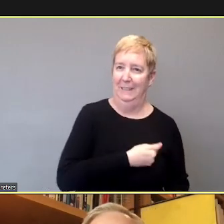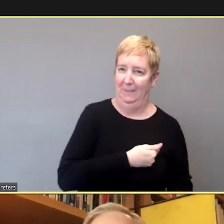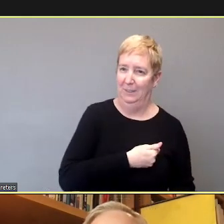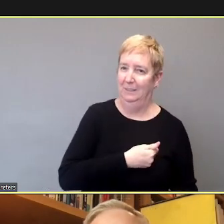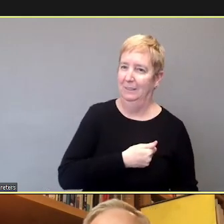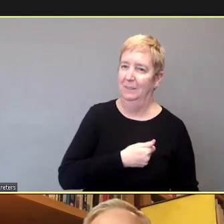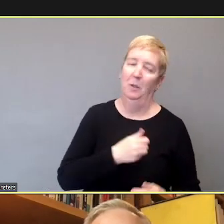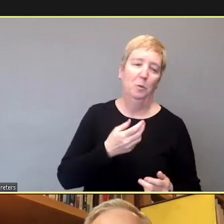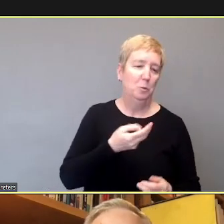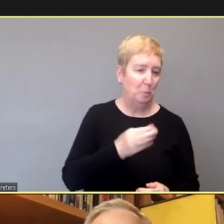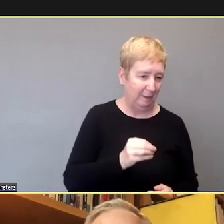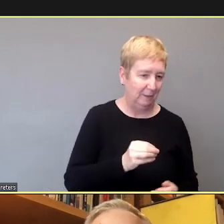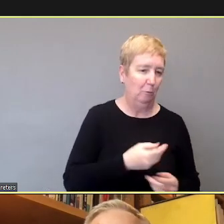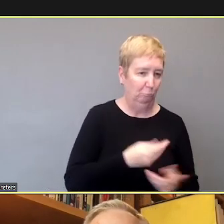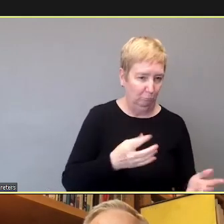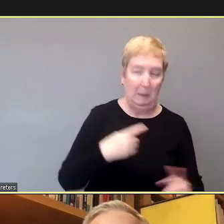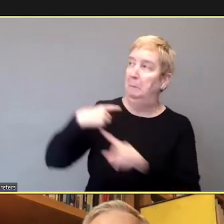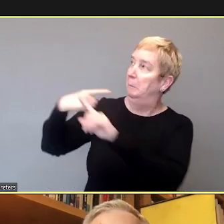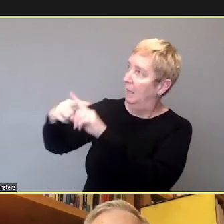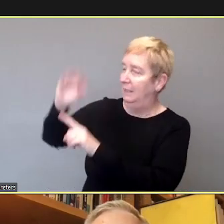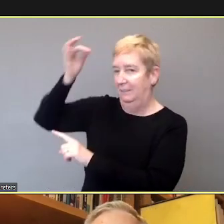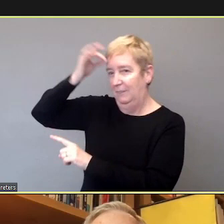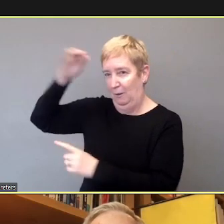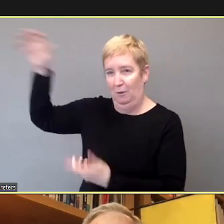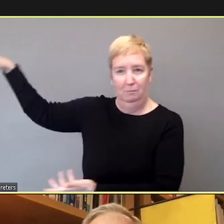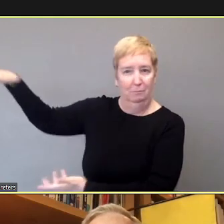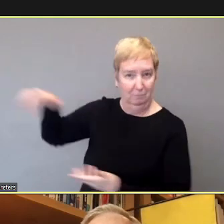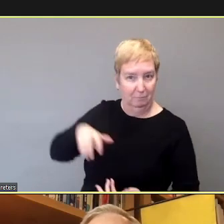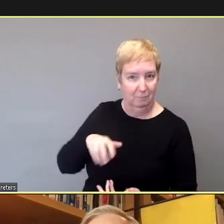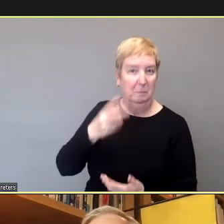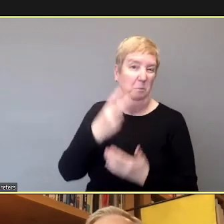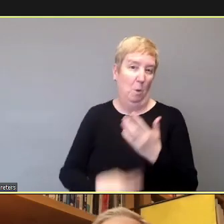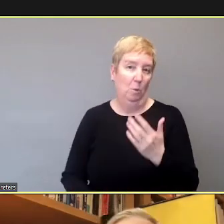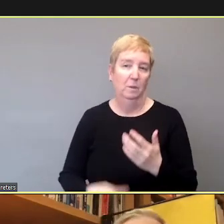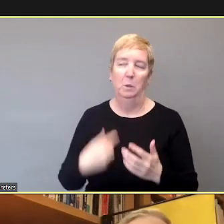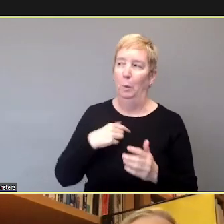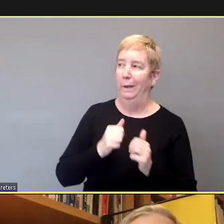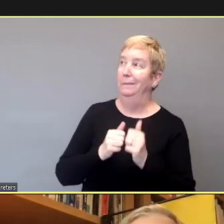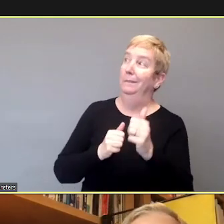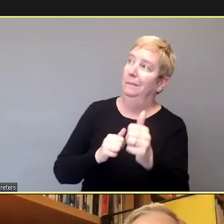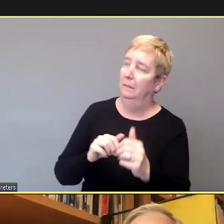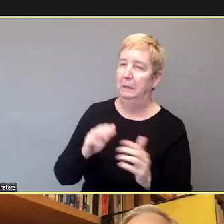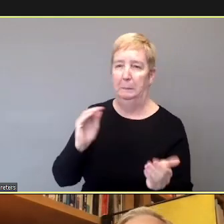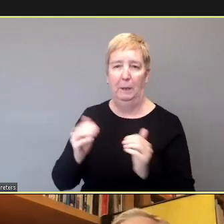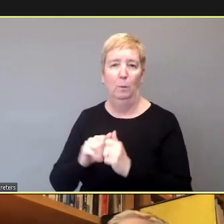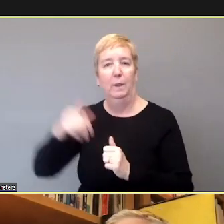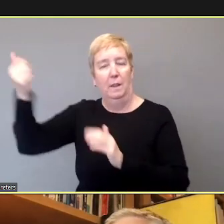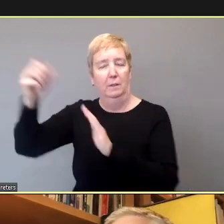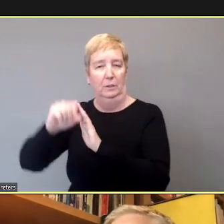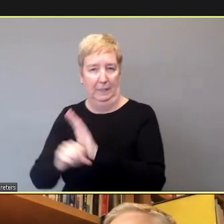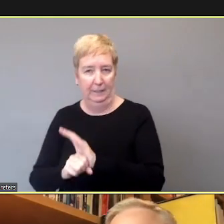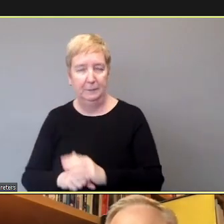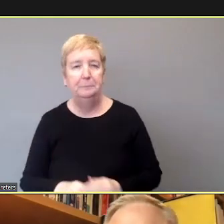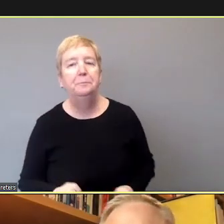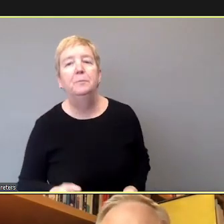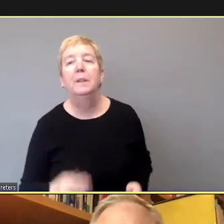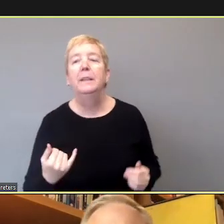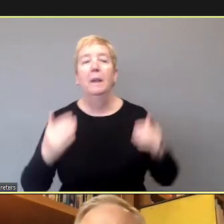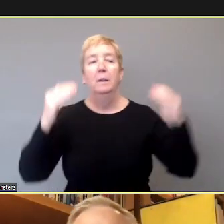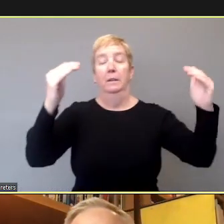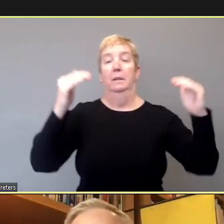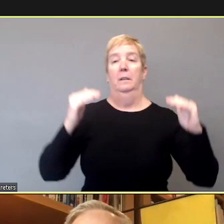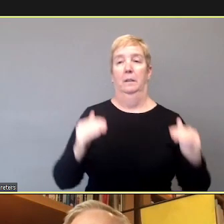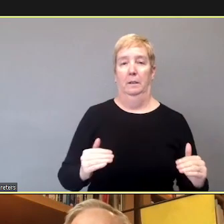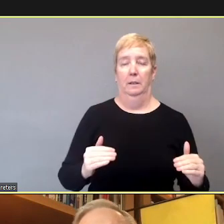tests they need to fight the pandemic in their own homes. The next feature of the day I wanted to do